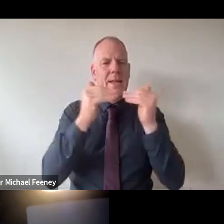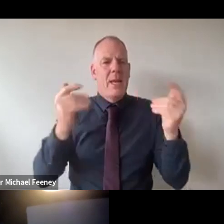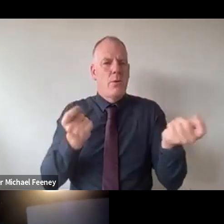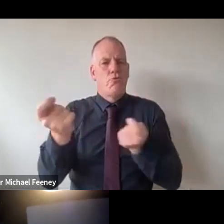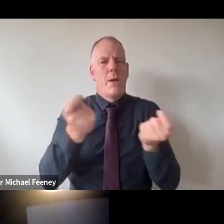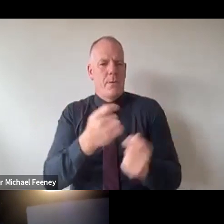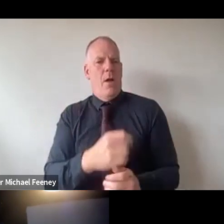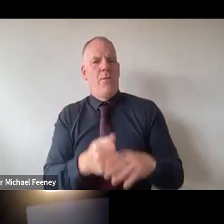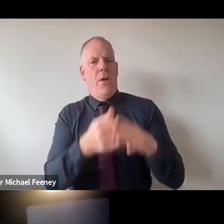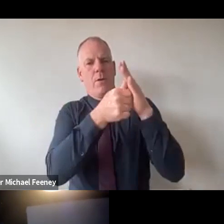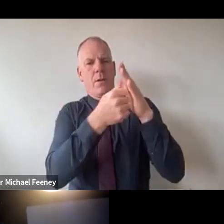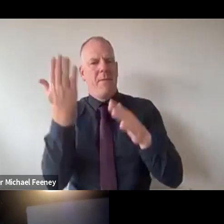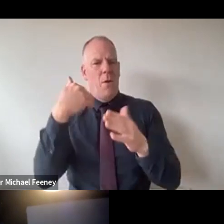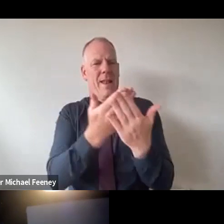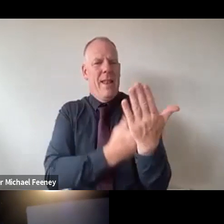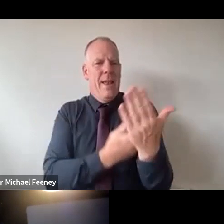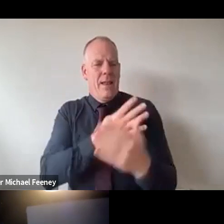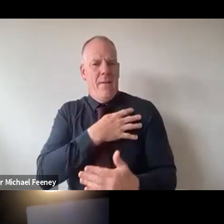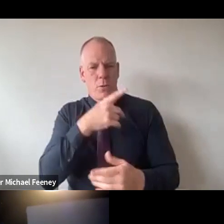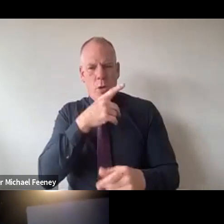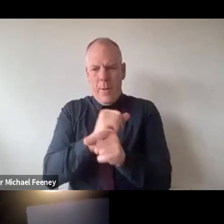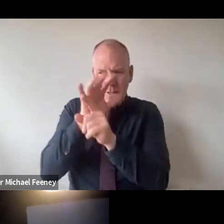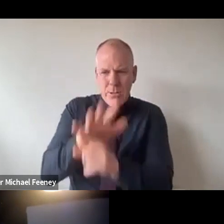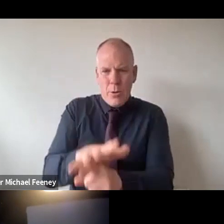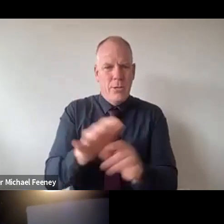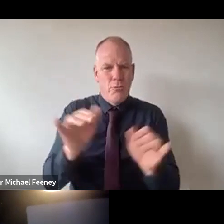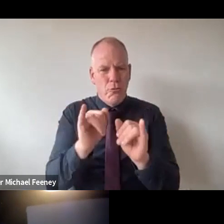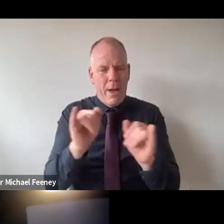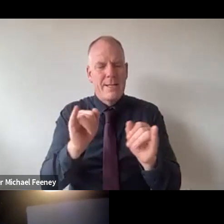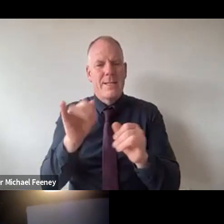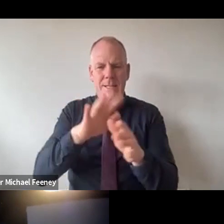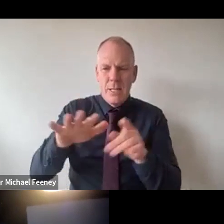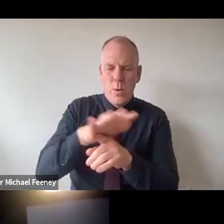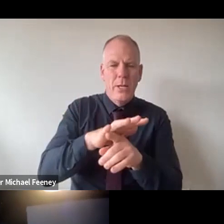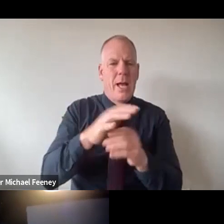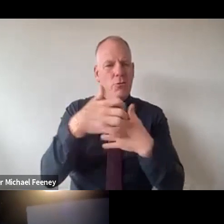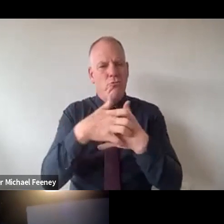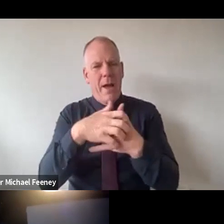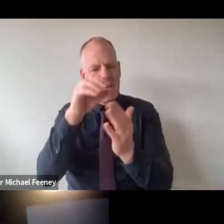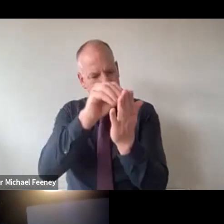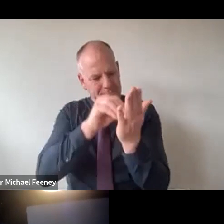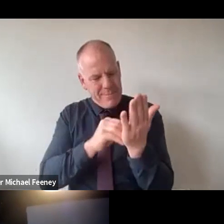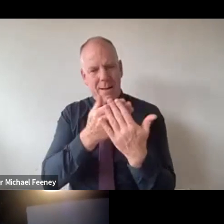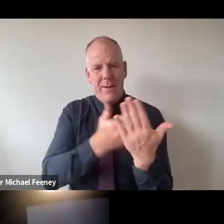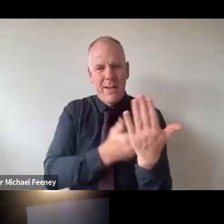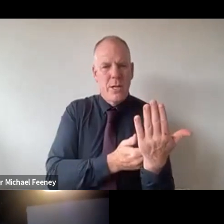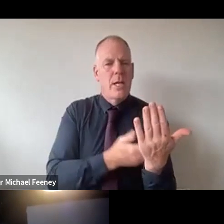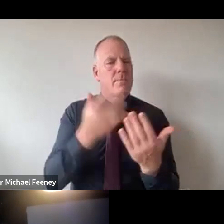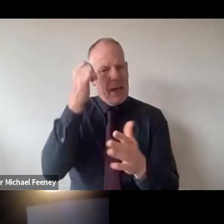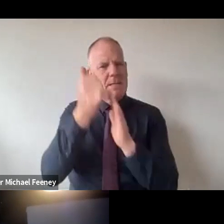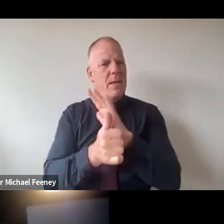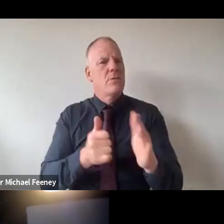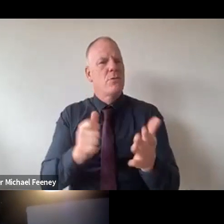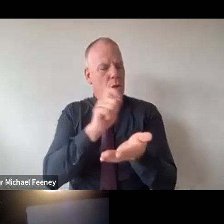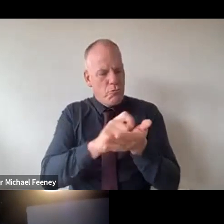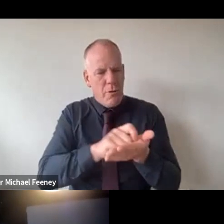officer, investigating discrimination cases and drafting decisions of the authority. And he's an experienced researcher and writer who has carried out